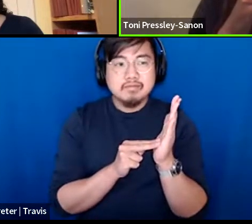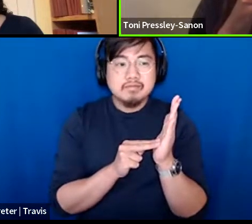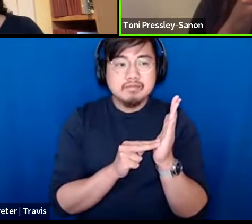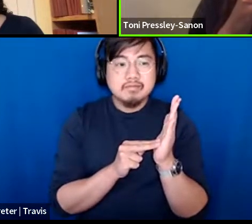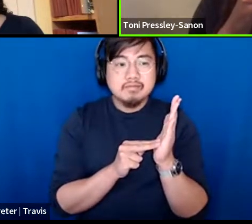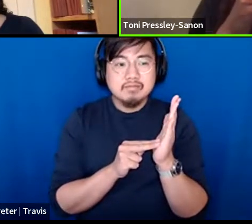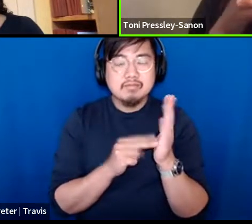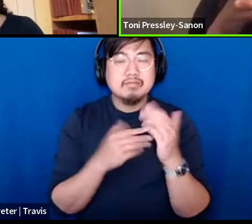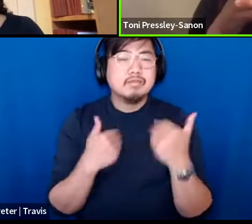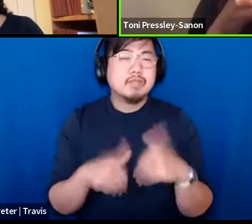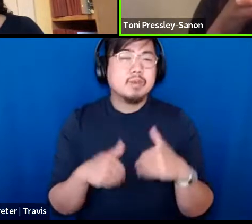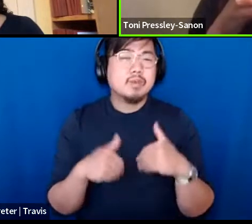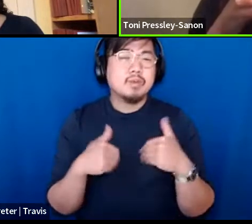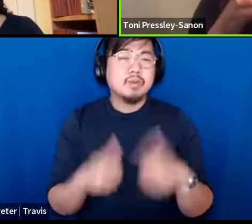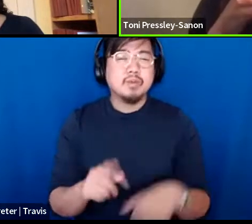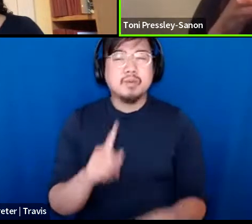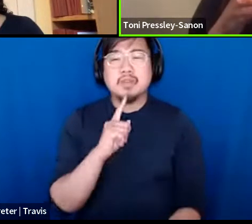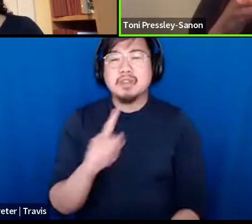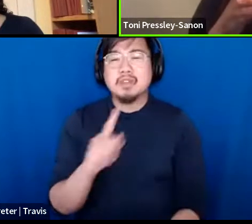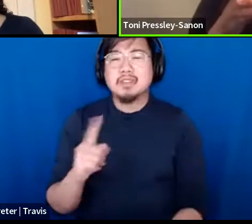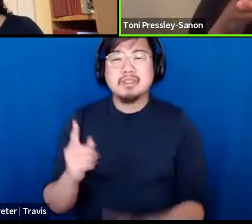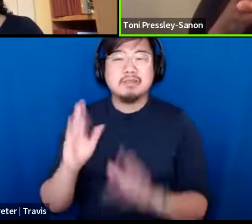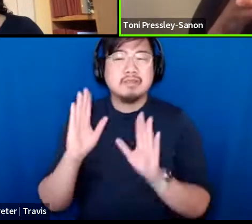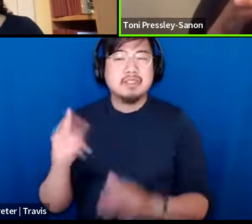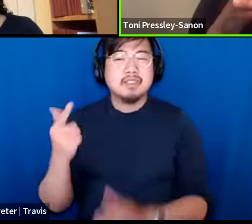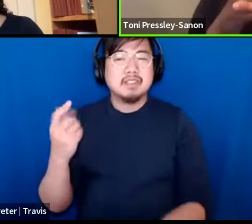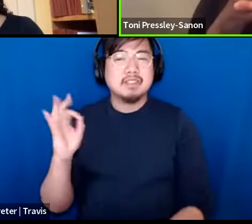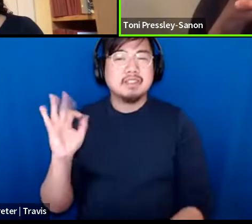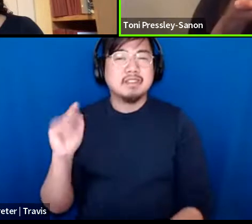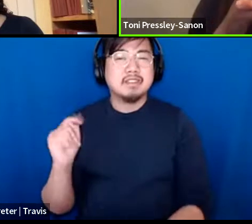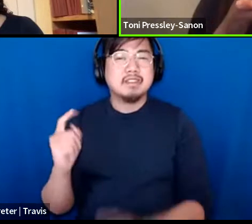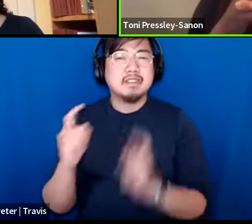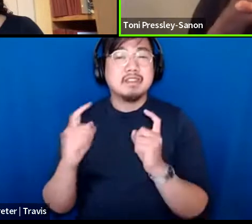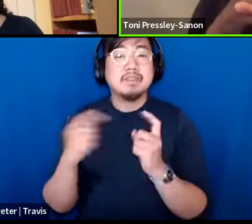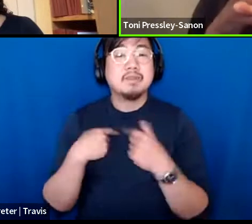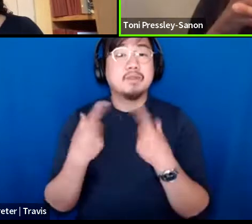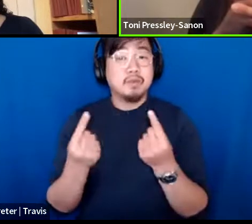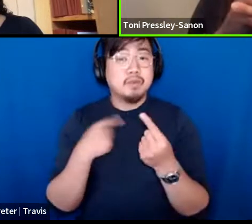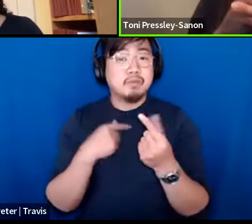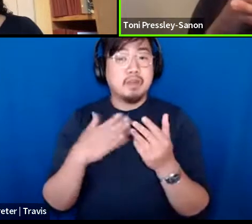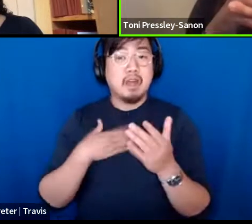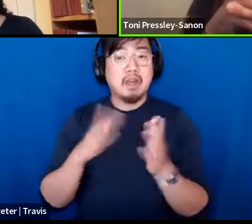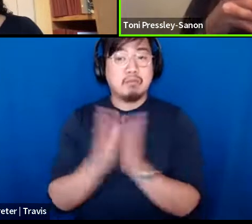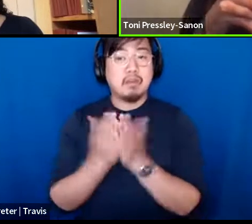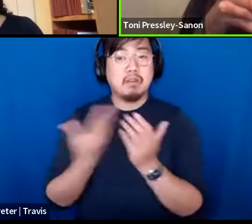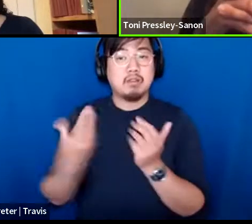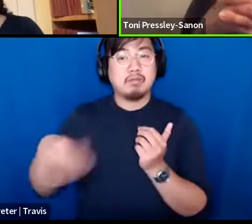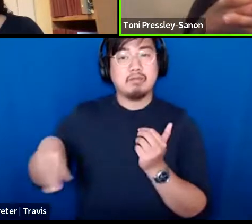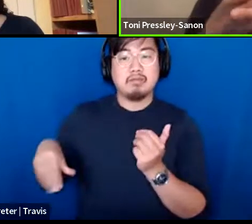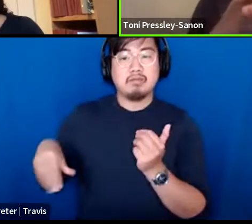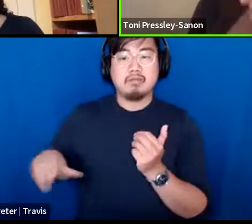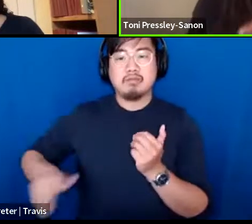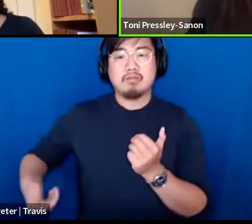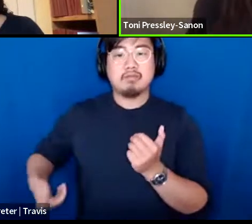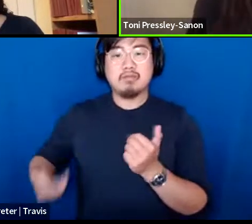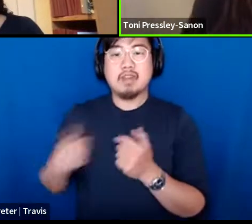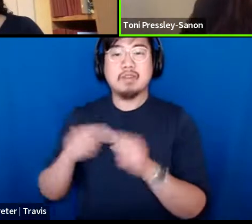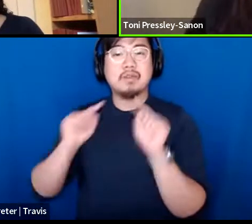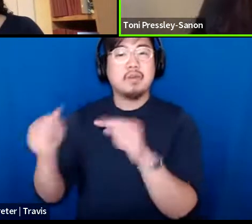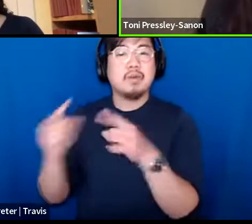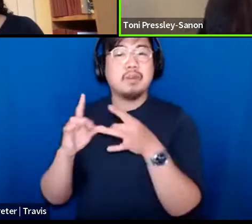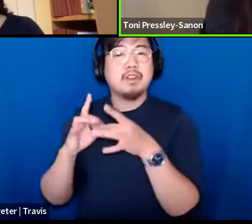an amazing gift. I'd head over to Starbucks with my chapters and and my bookmarks,